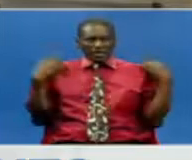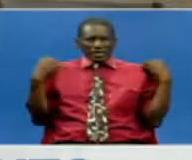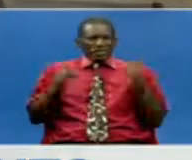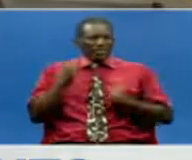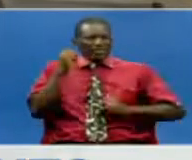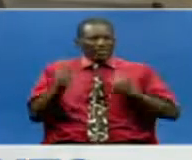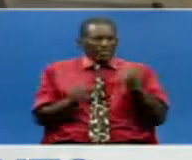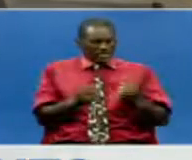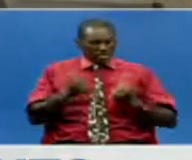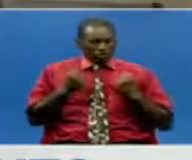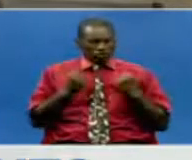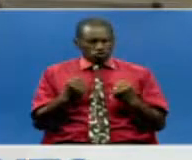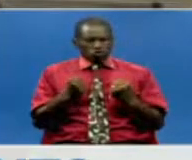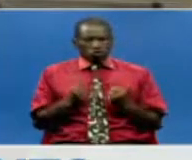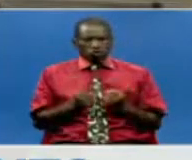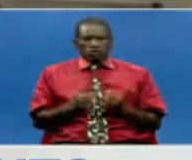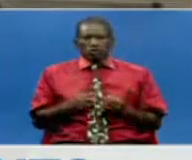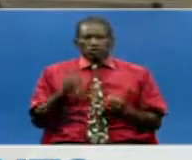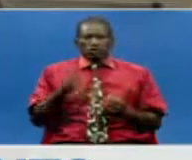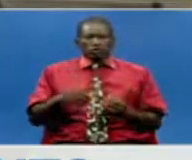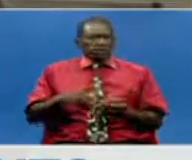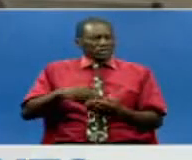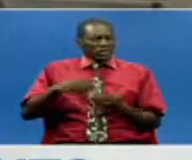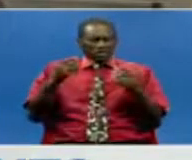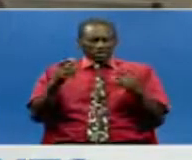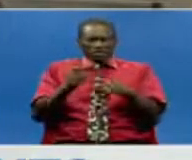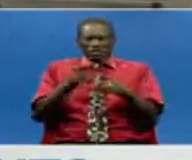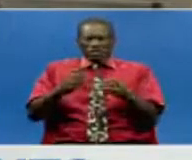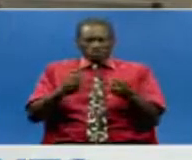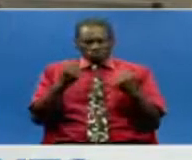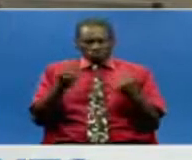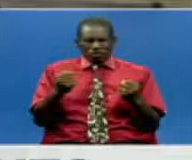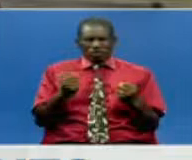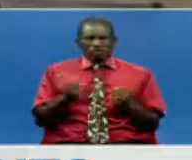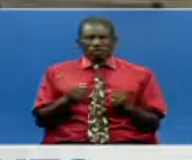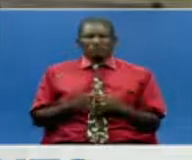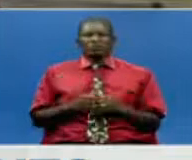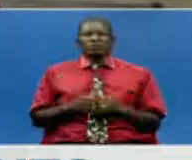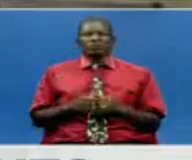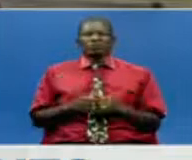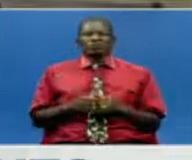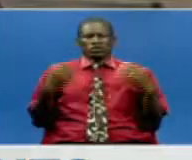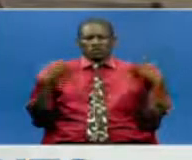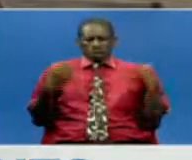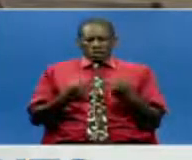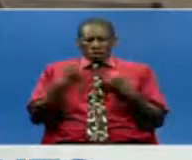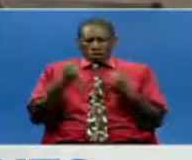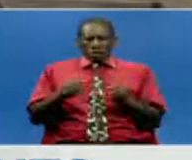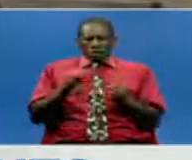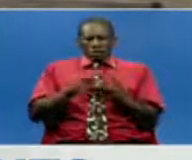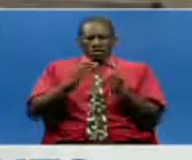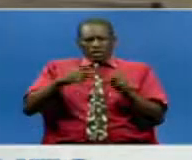hardy. So they should train harder and they should have the resilience in order to beat us,